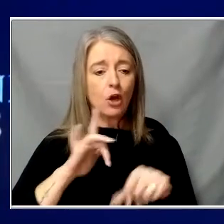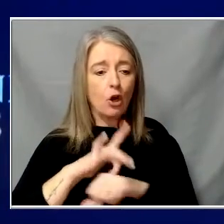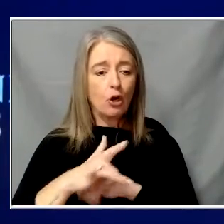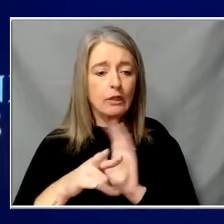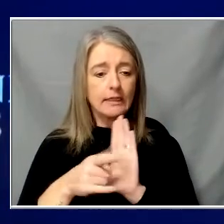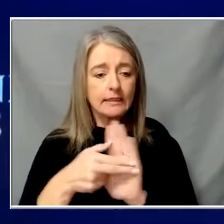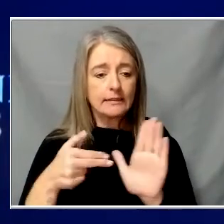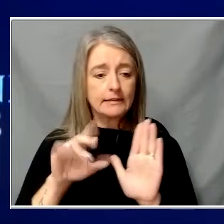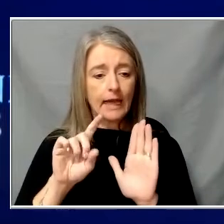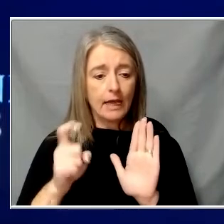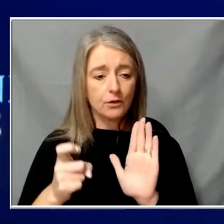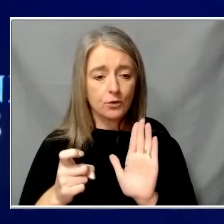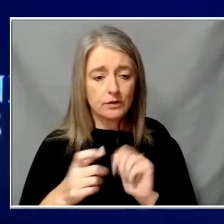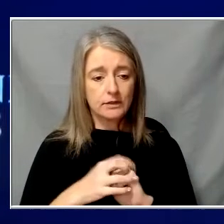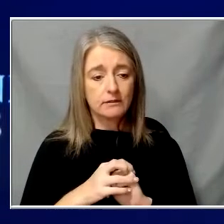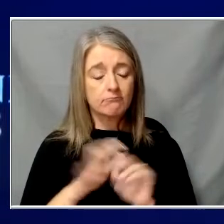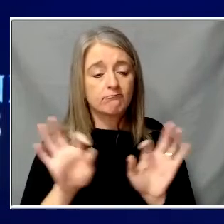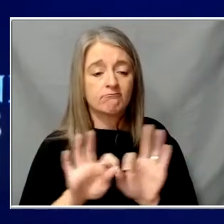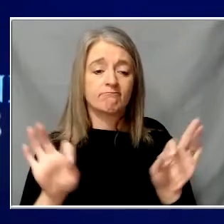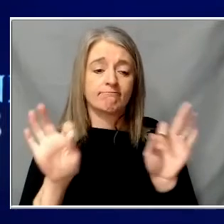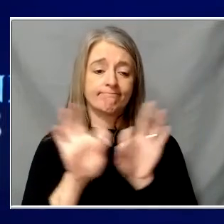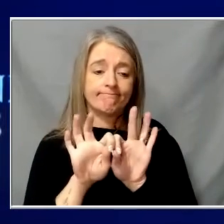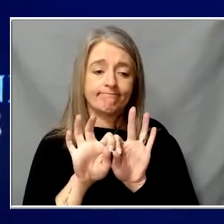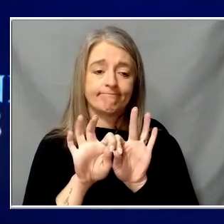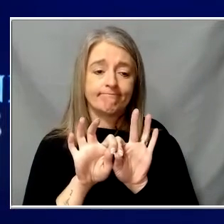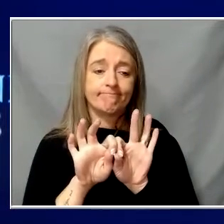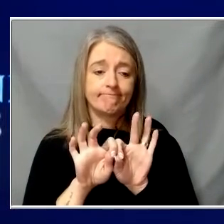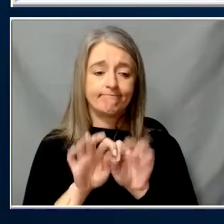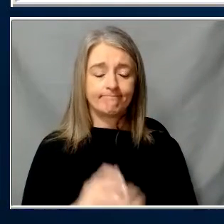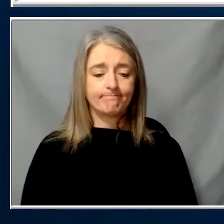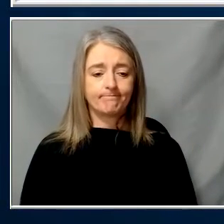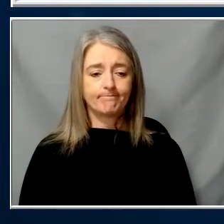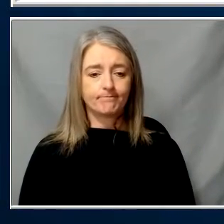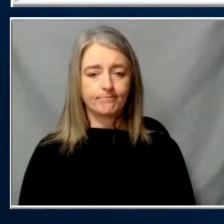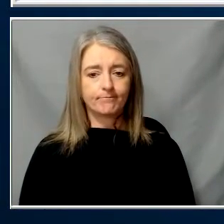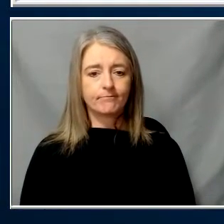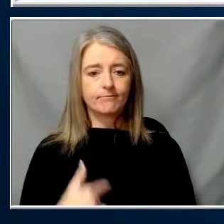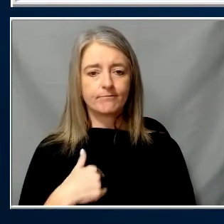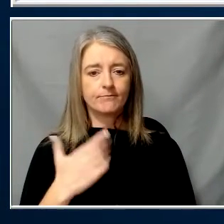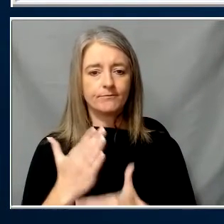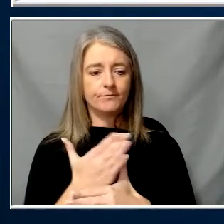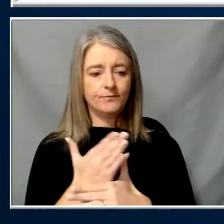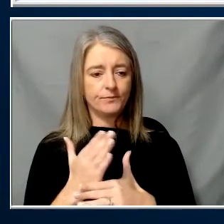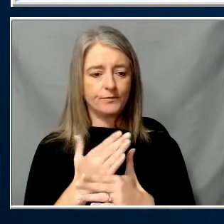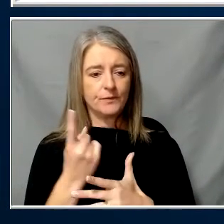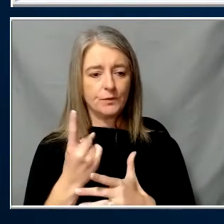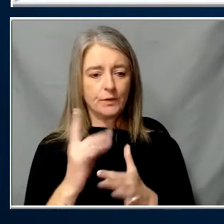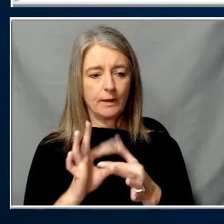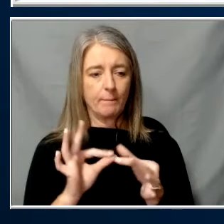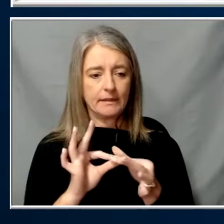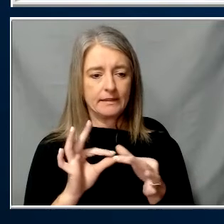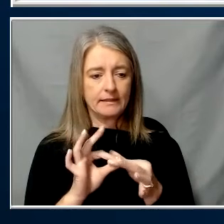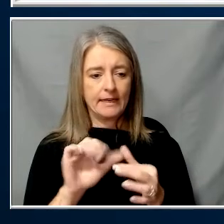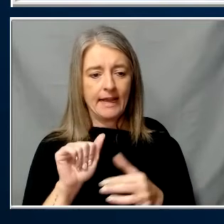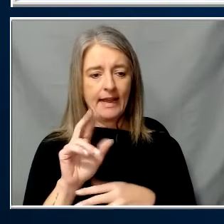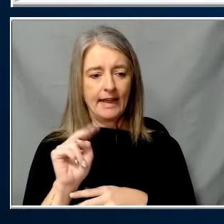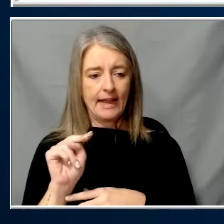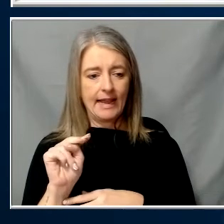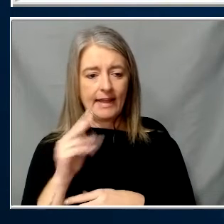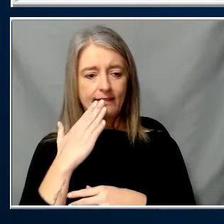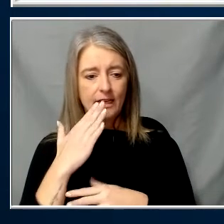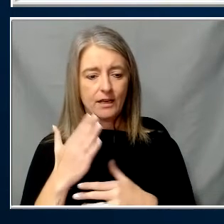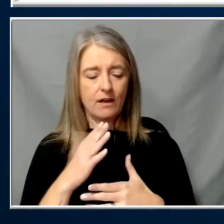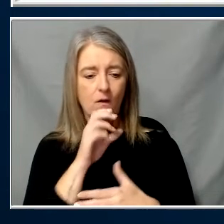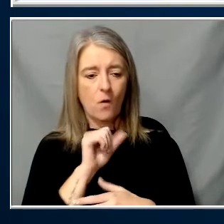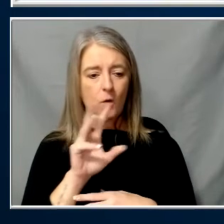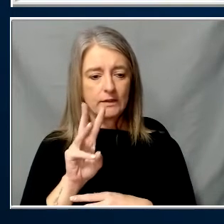And so, yeah, I think that's a great point. I want to share something that one of our viewers just said. Anne, and thank you for sharing. She says, I'm 65